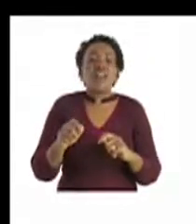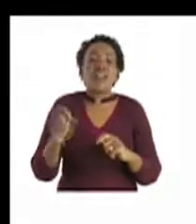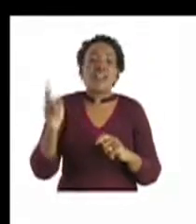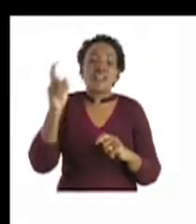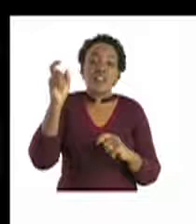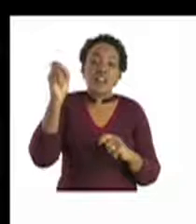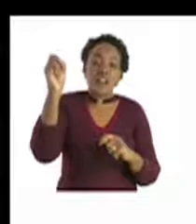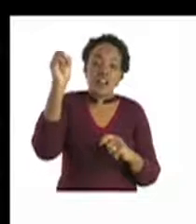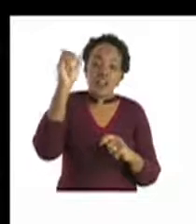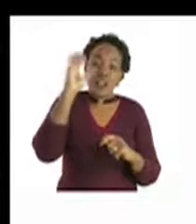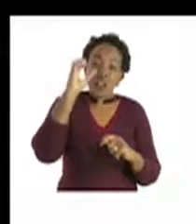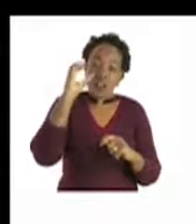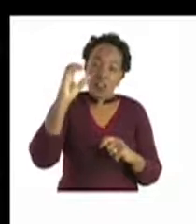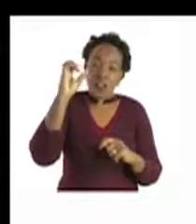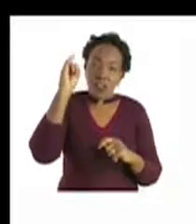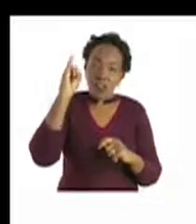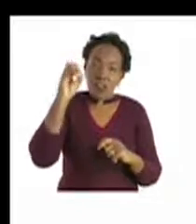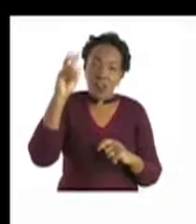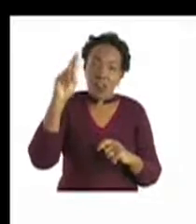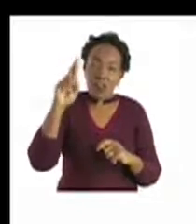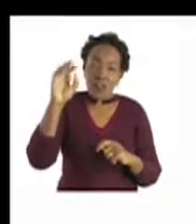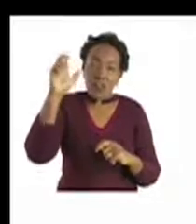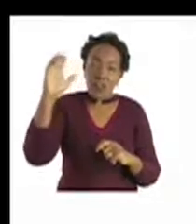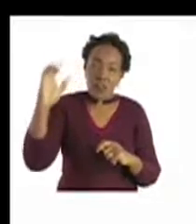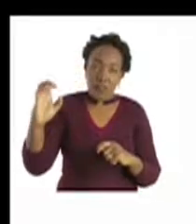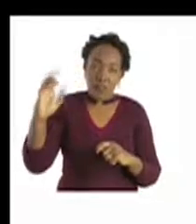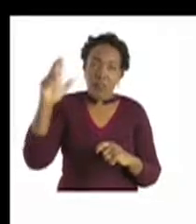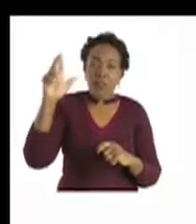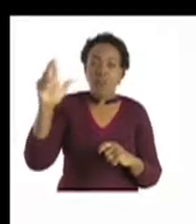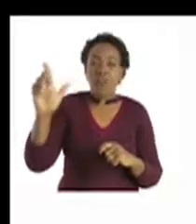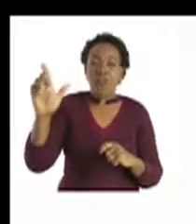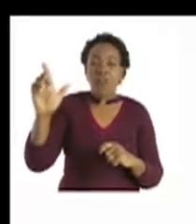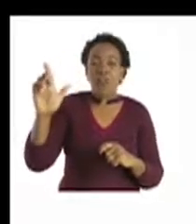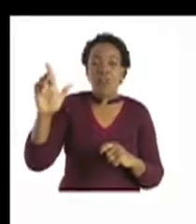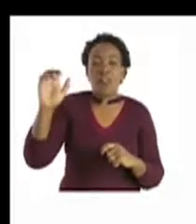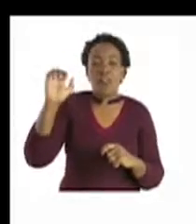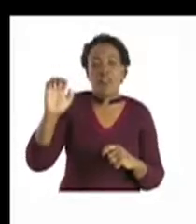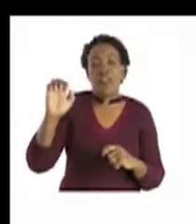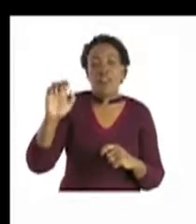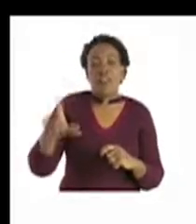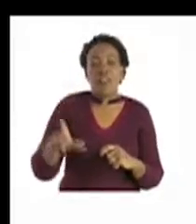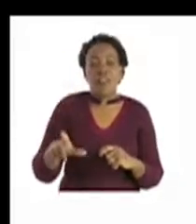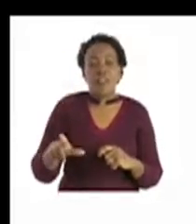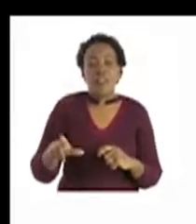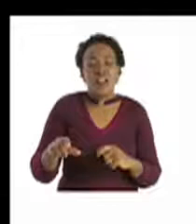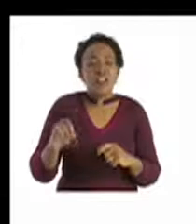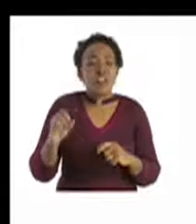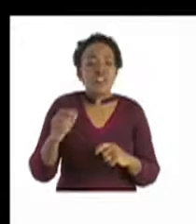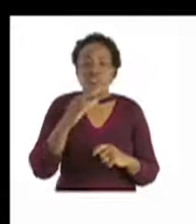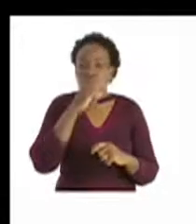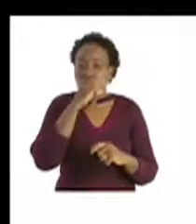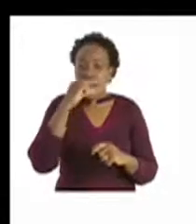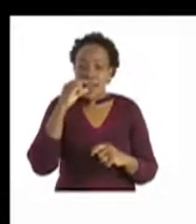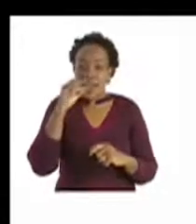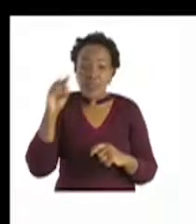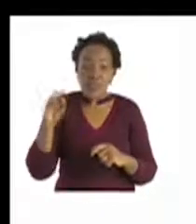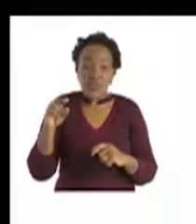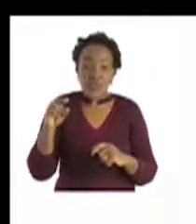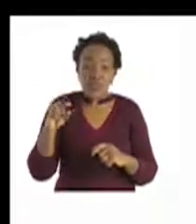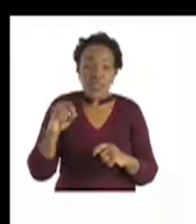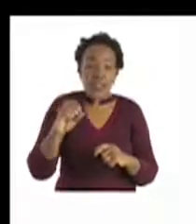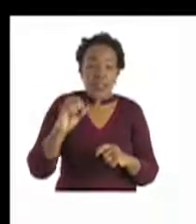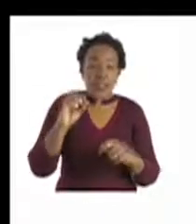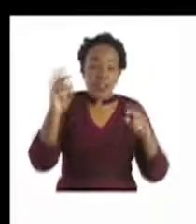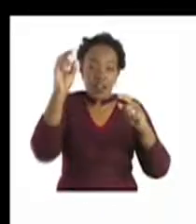circle. So you write circle where it's written name of shape.